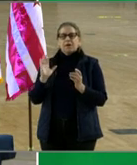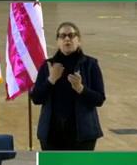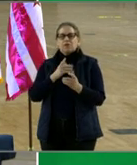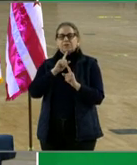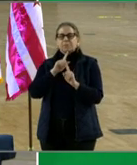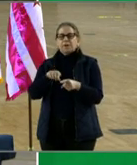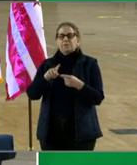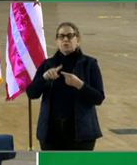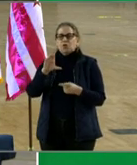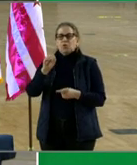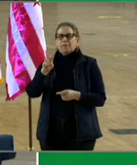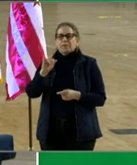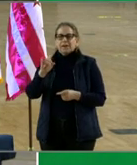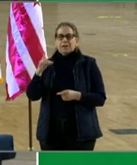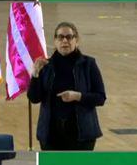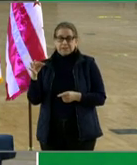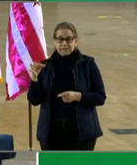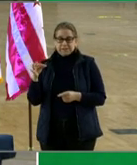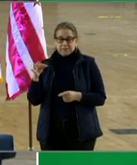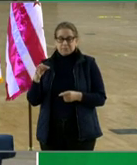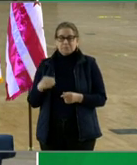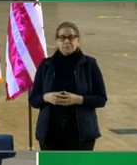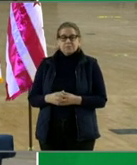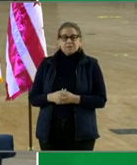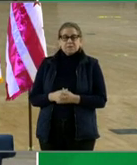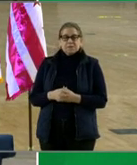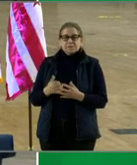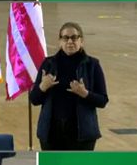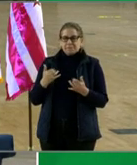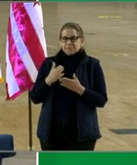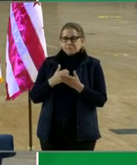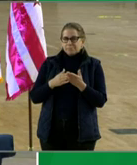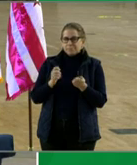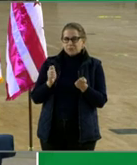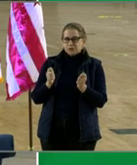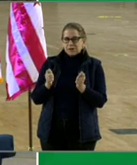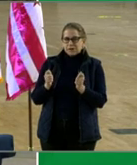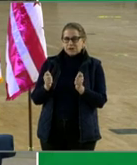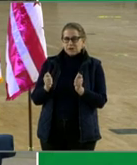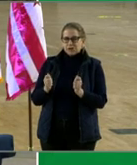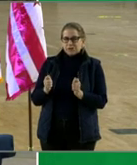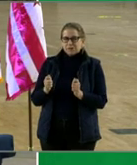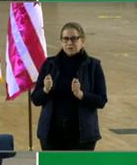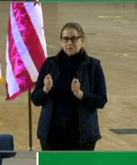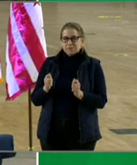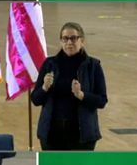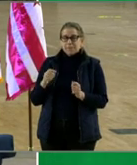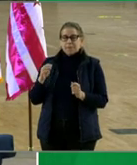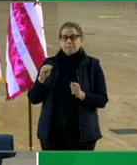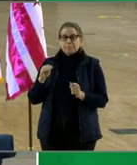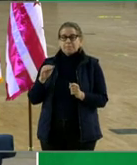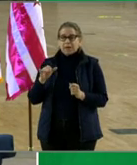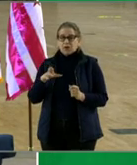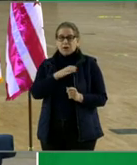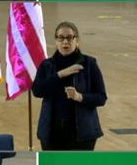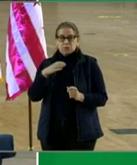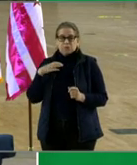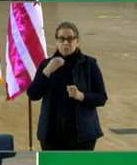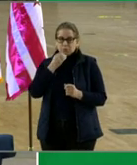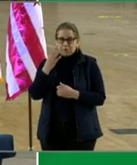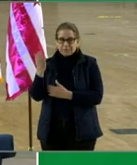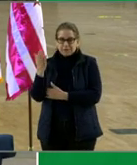is somewhat of a modified mayor-council breakfast in that there's no breakfast, and all of the